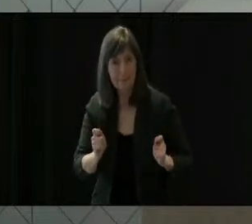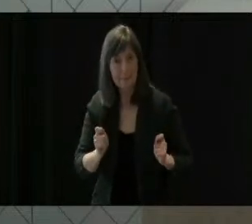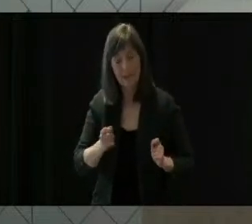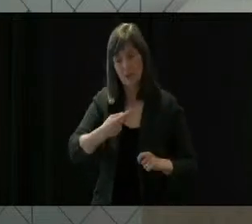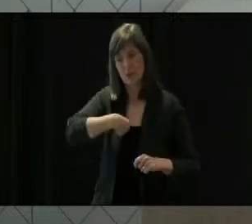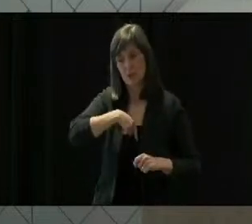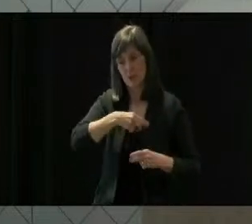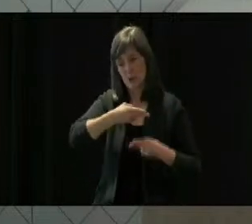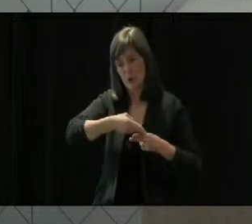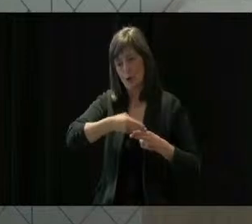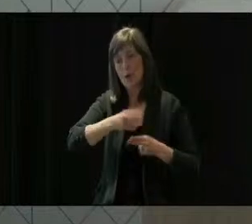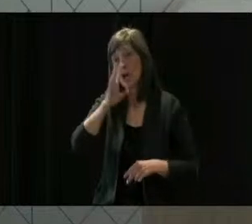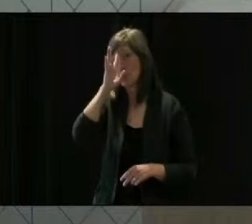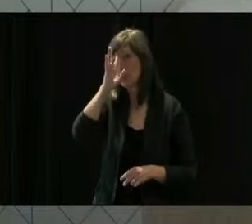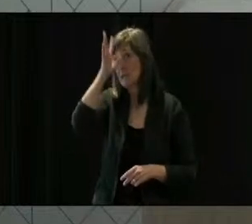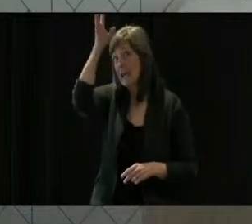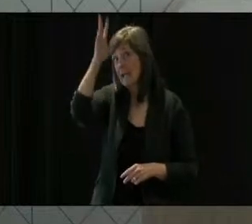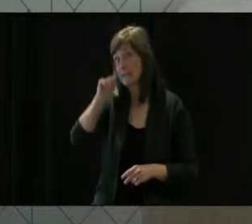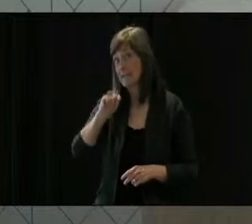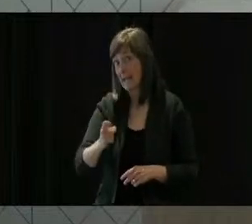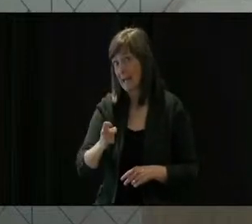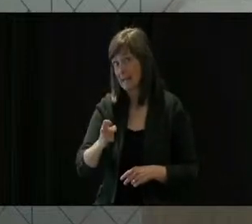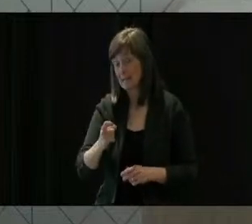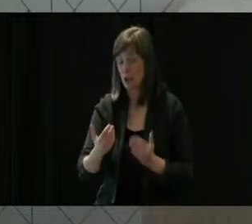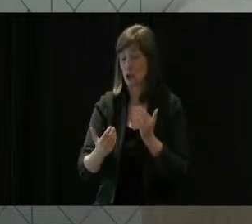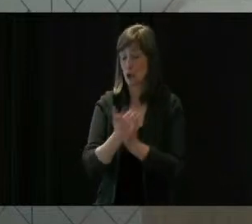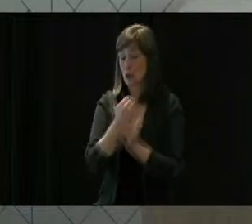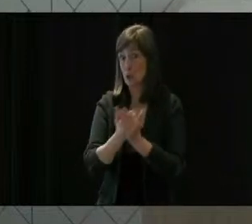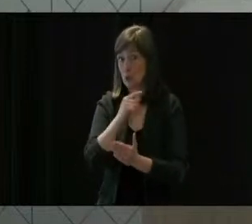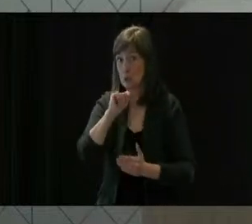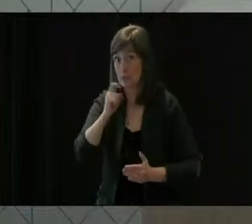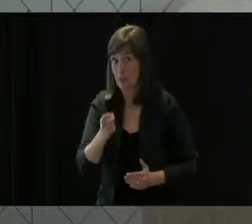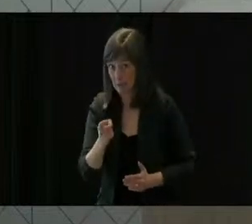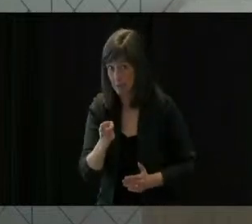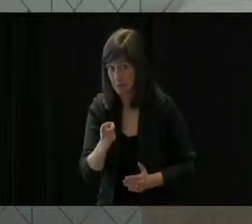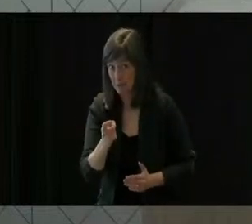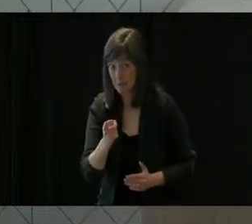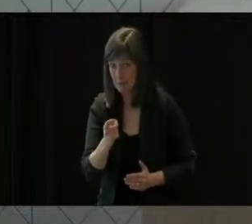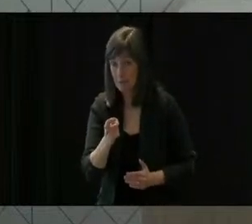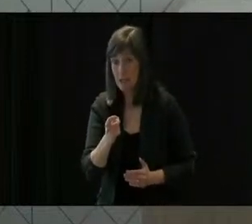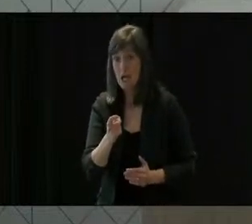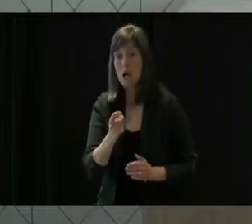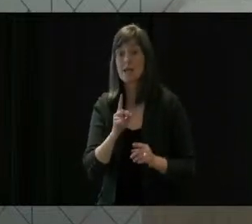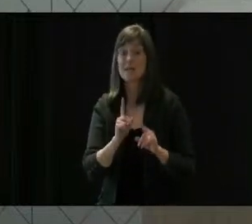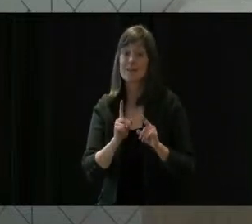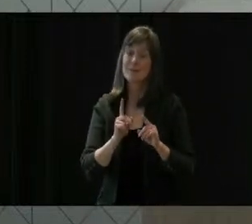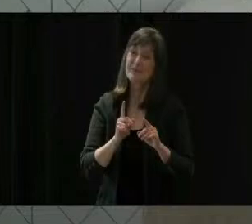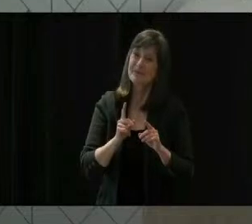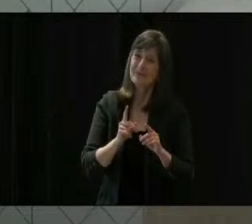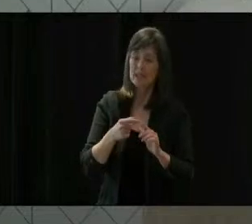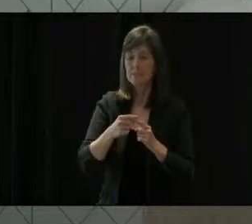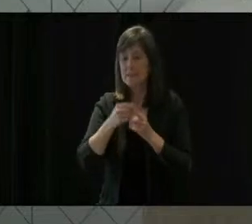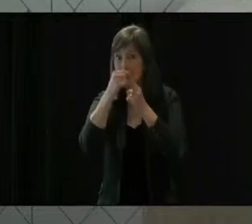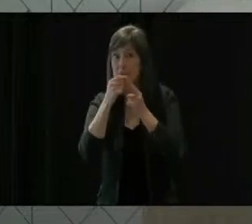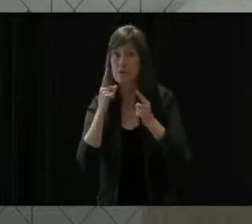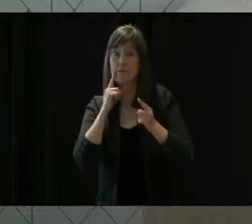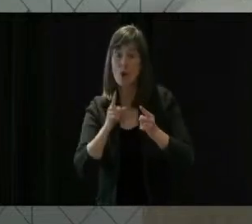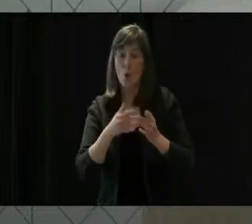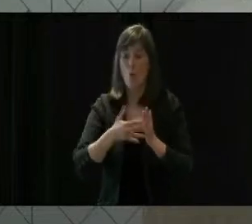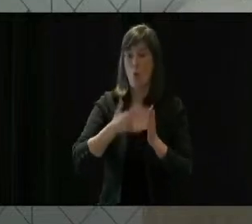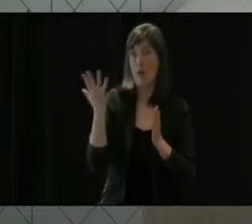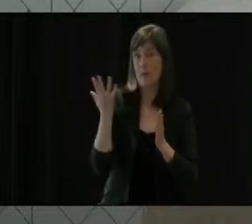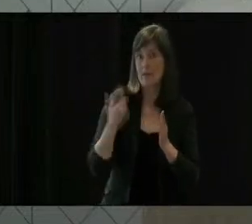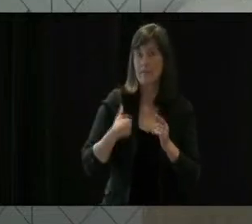taxes that we're suggesting here, the new taxes that are on wealth or proxies for wealth,